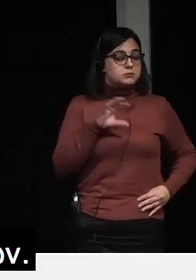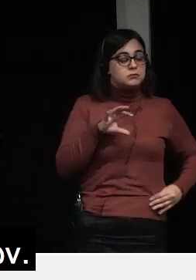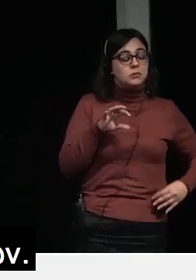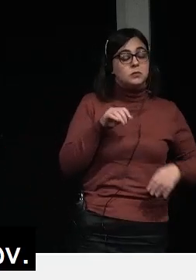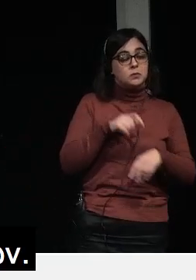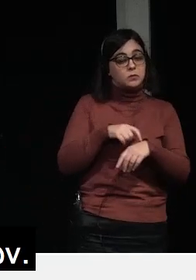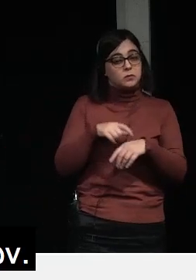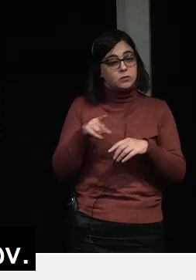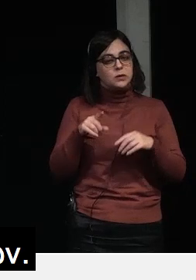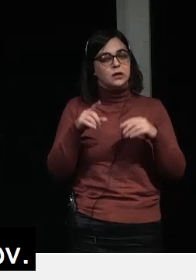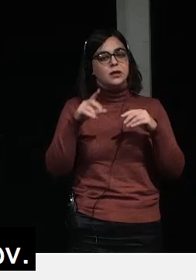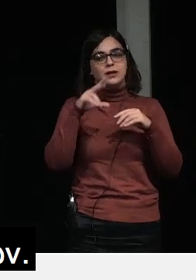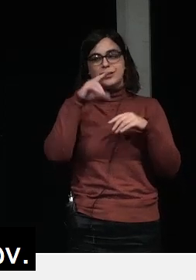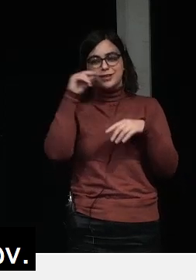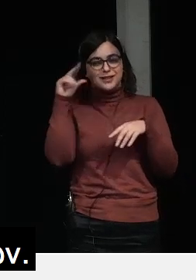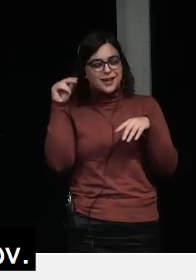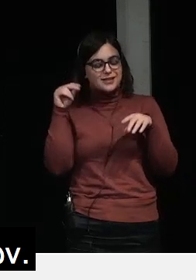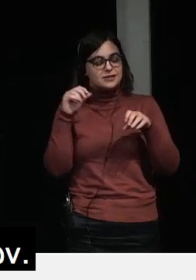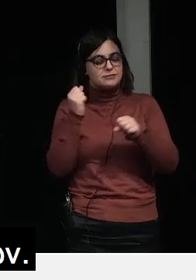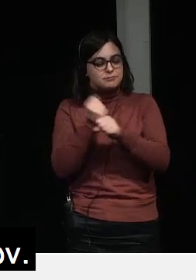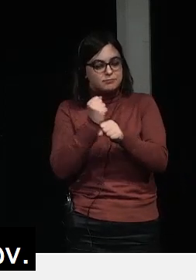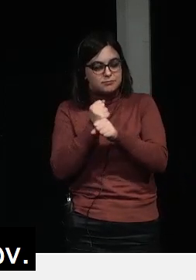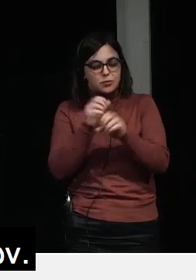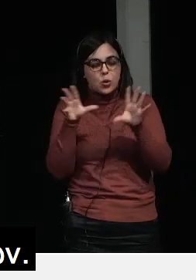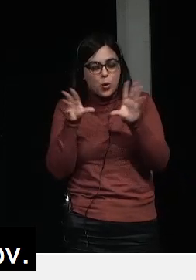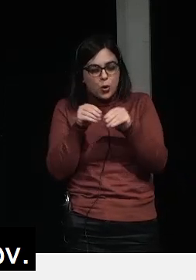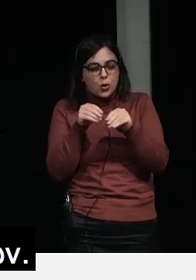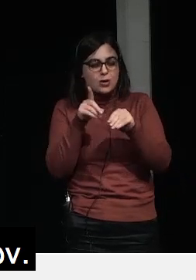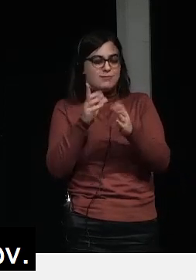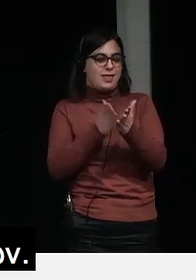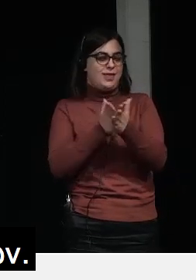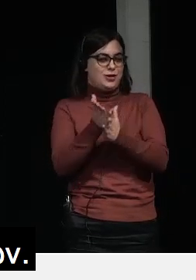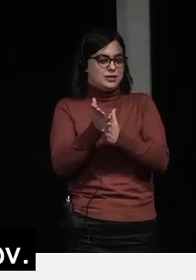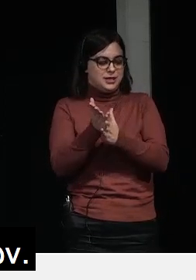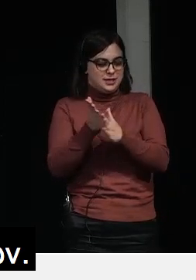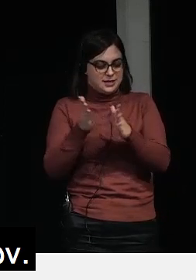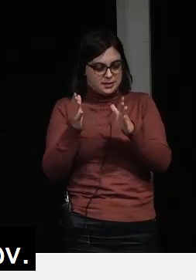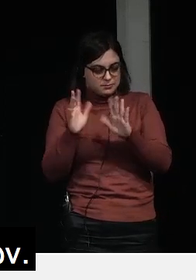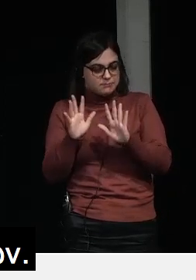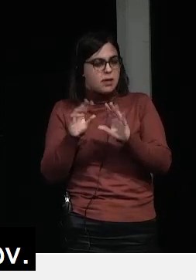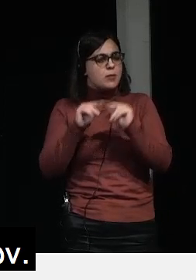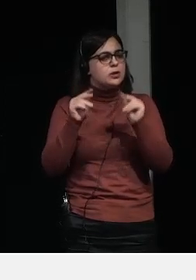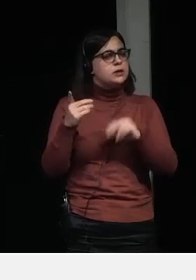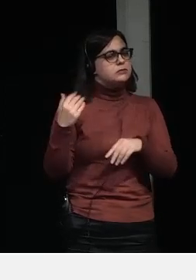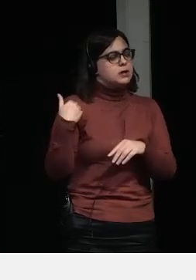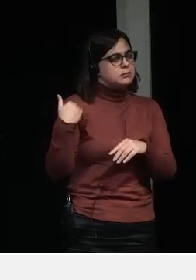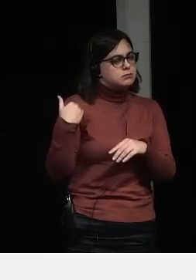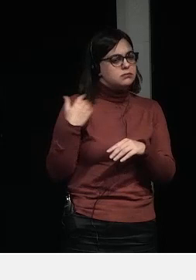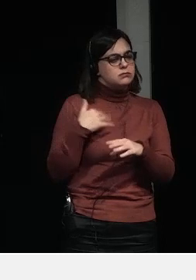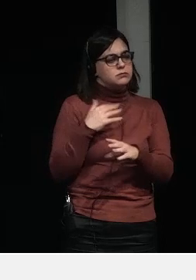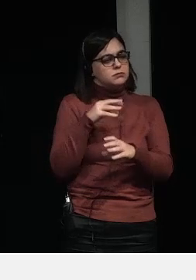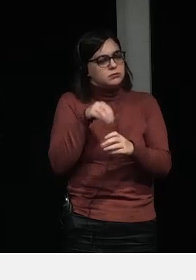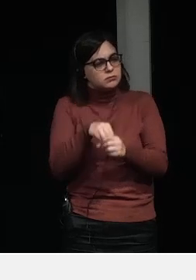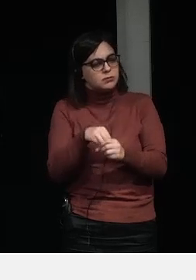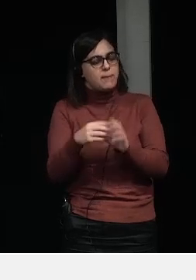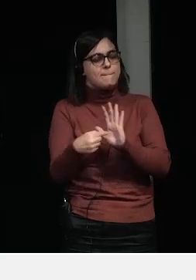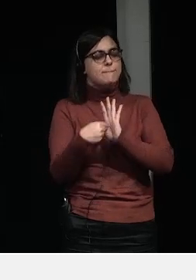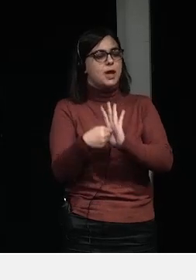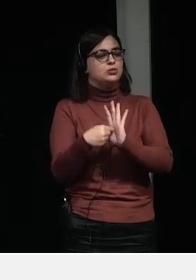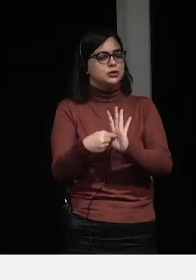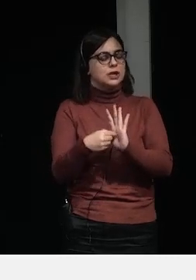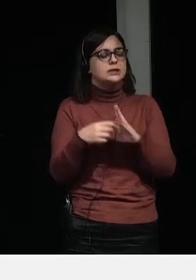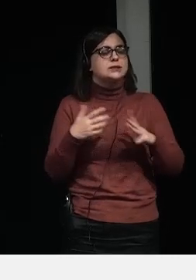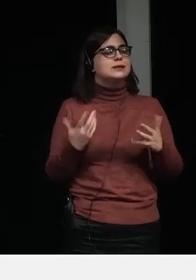talk on how art has portrayed the issue of injustice, justice, and conflicts. So this initiated a